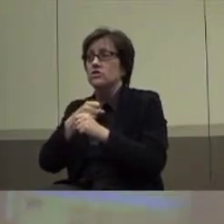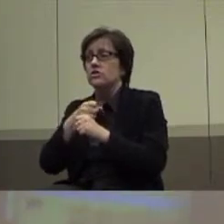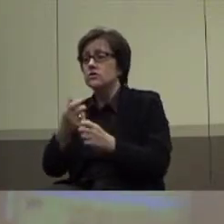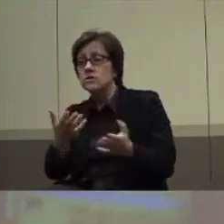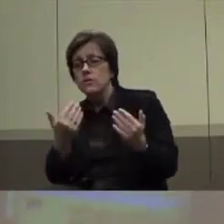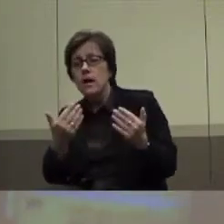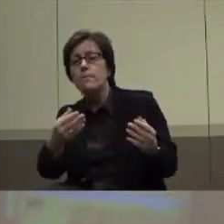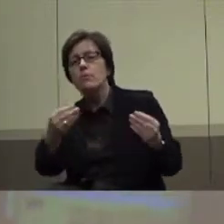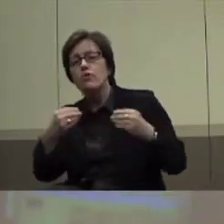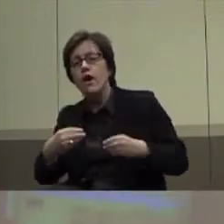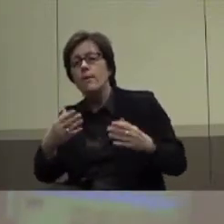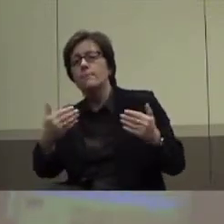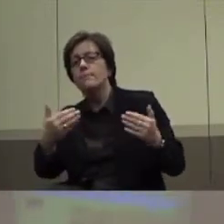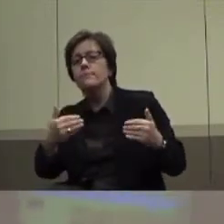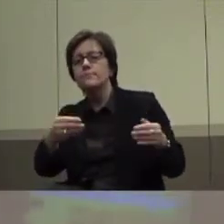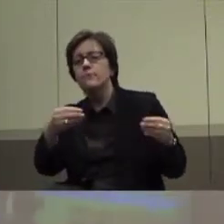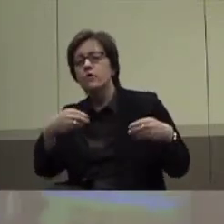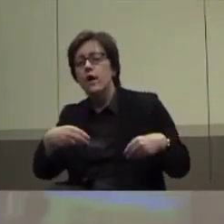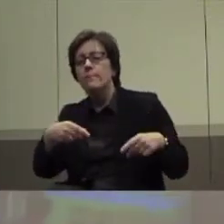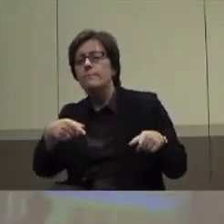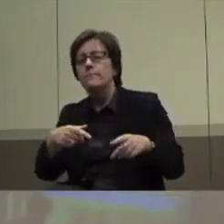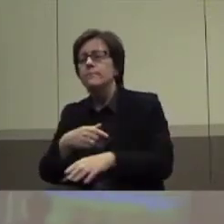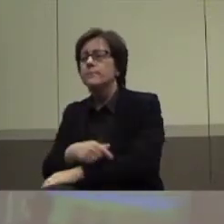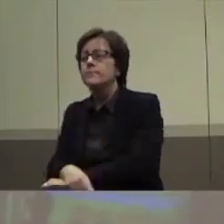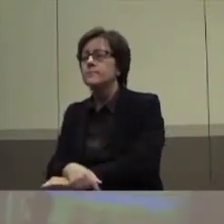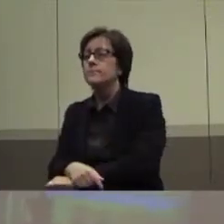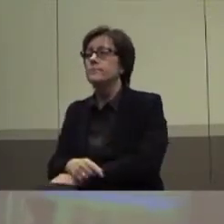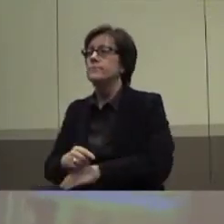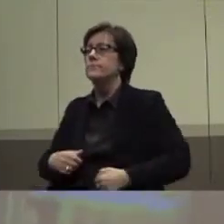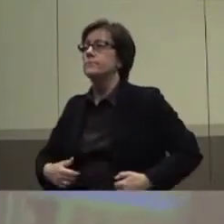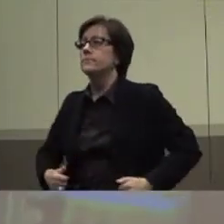up. Move up. Come on up.